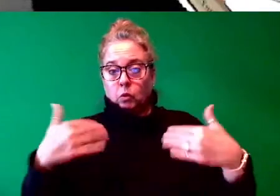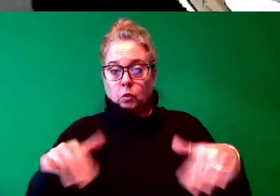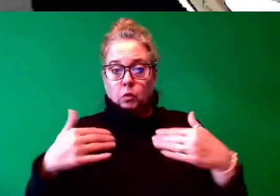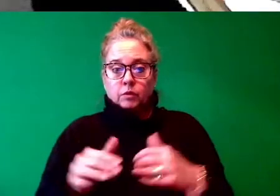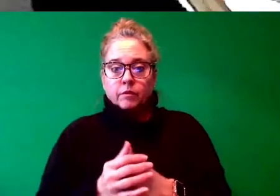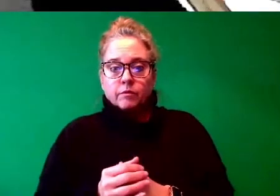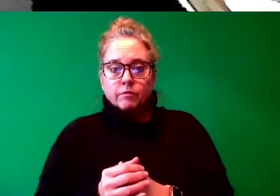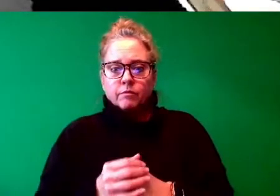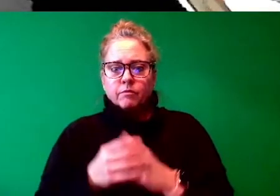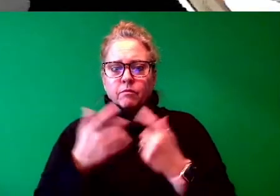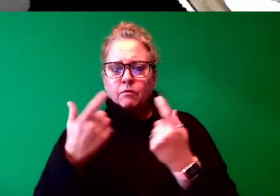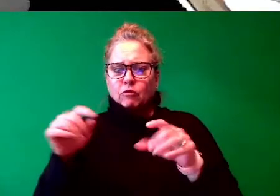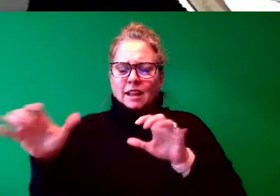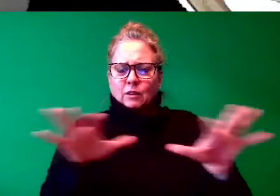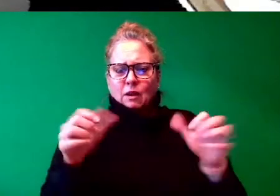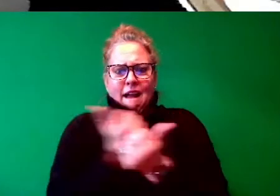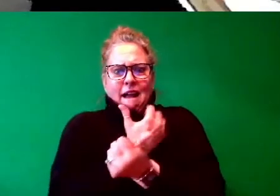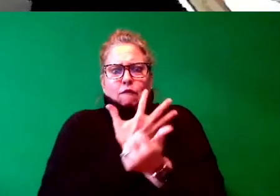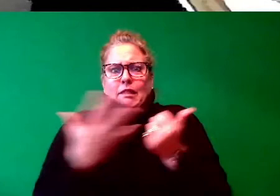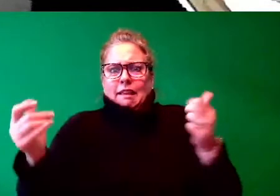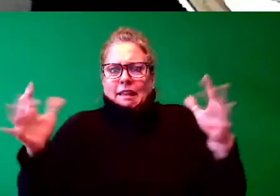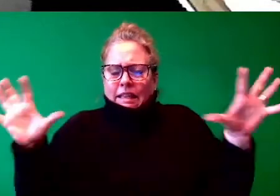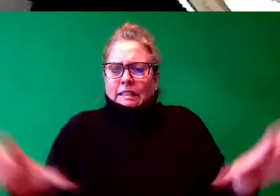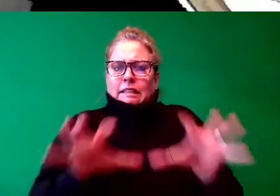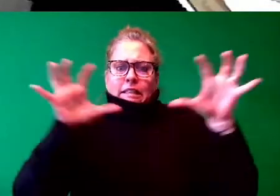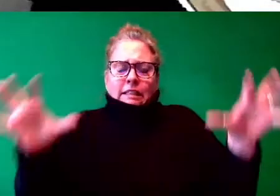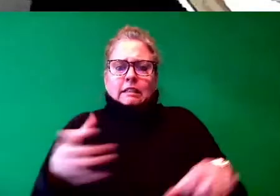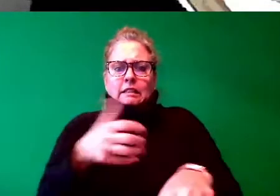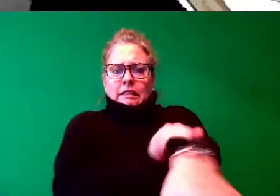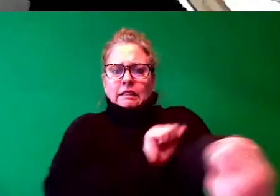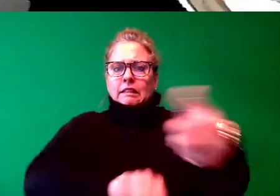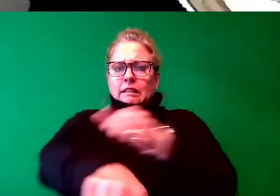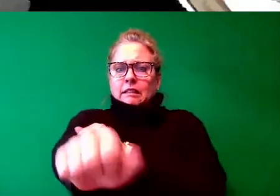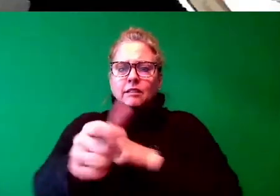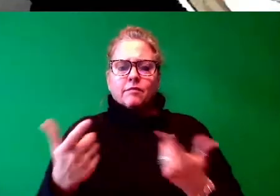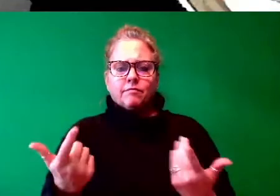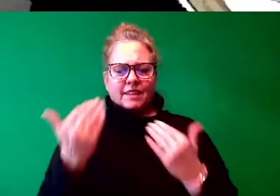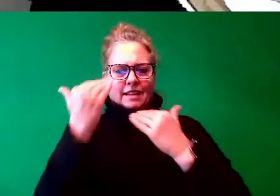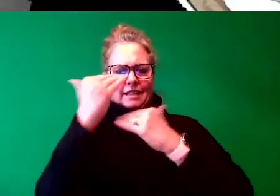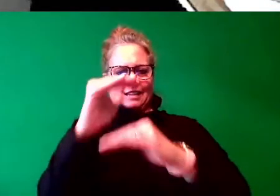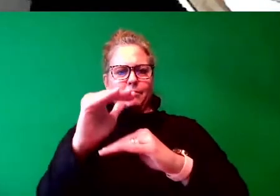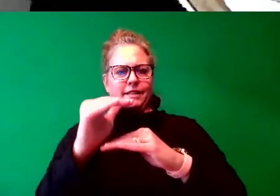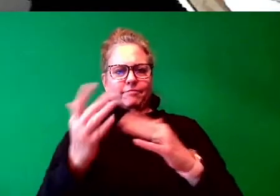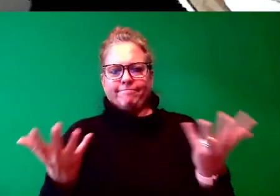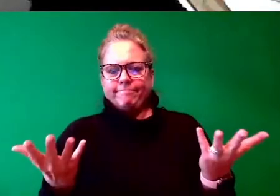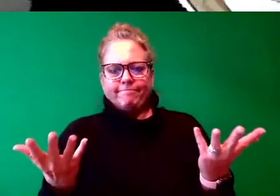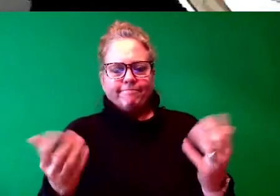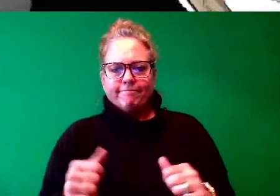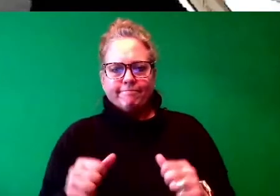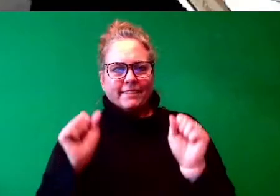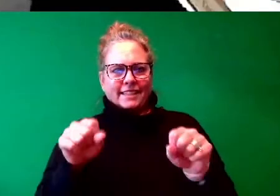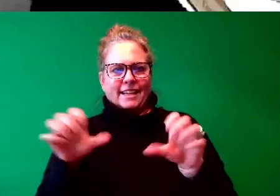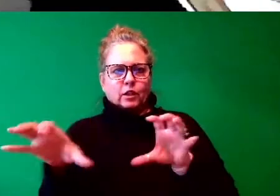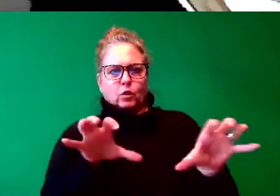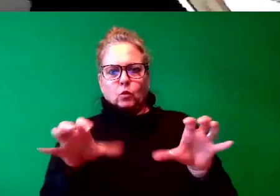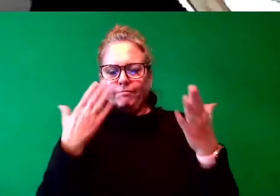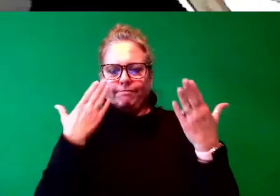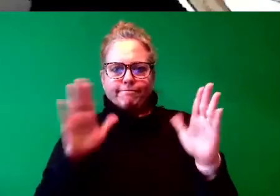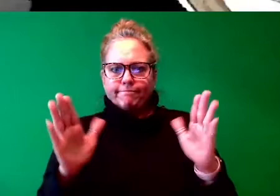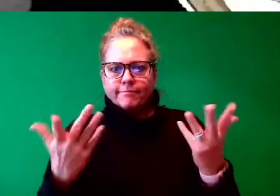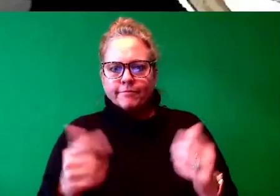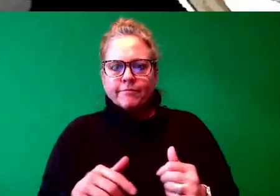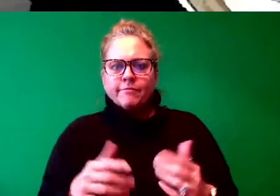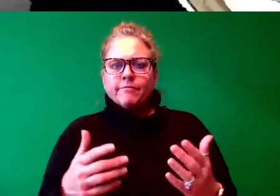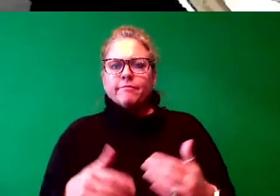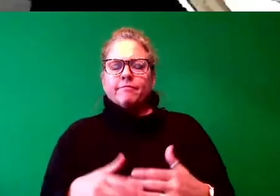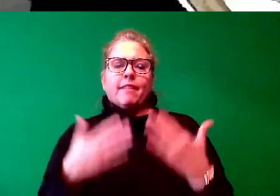everything, and there is a limit to what they can do and can't do. And so I just want to say thank you all,